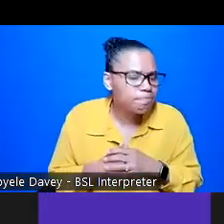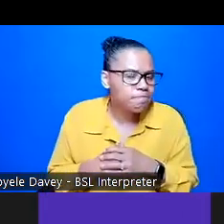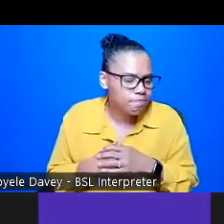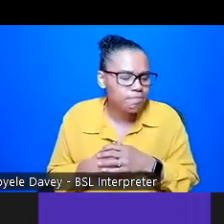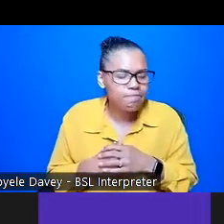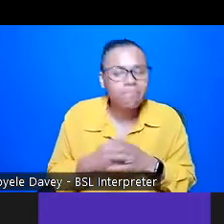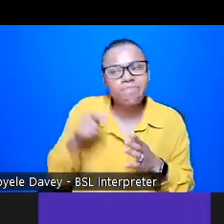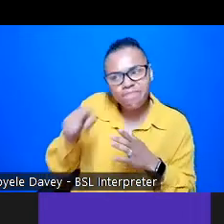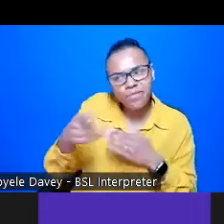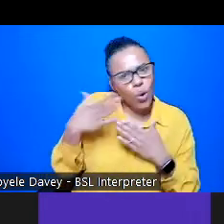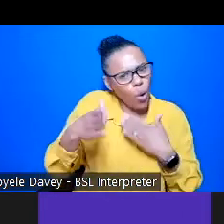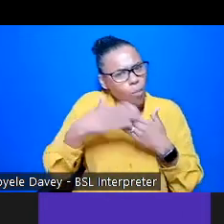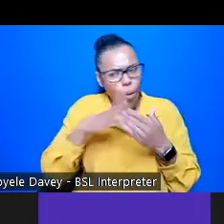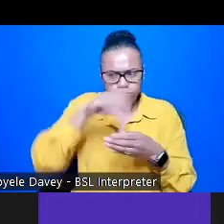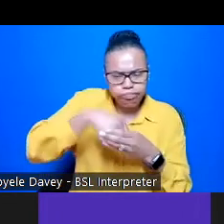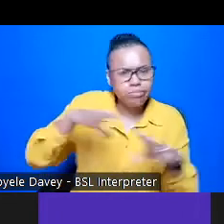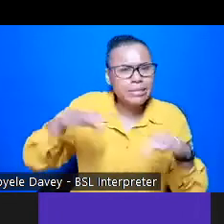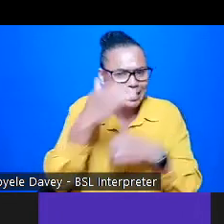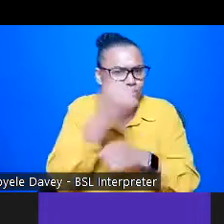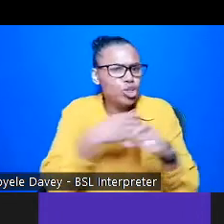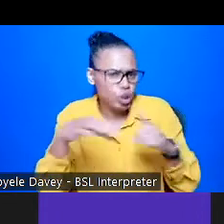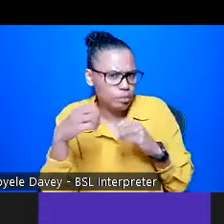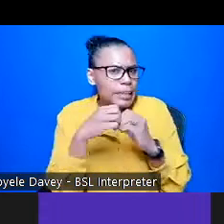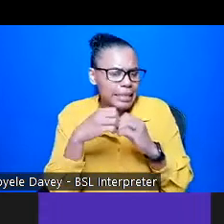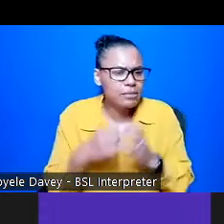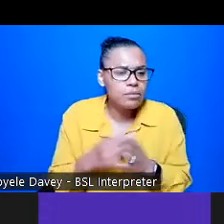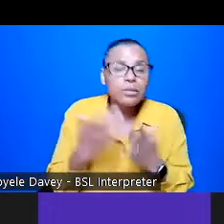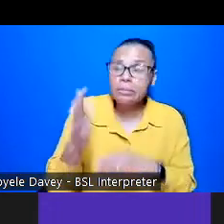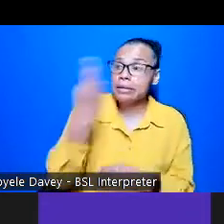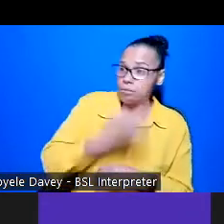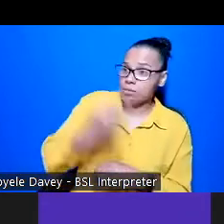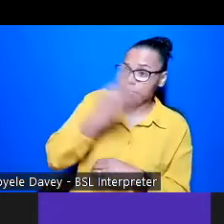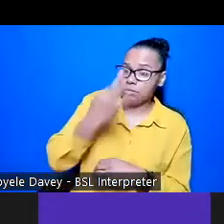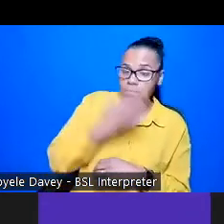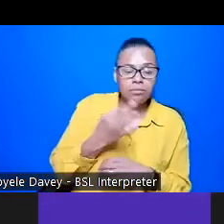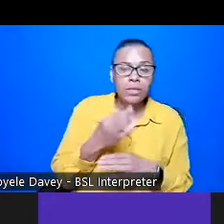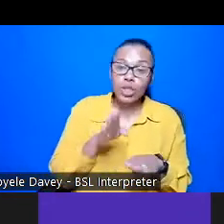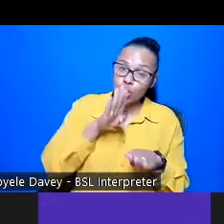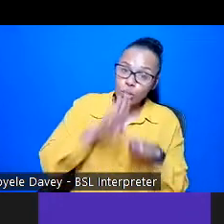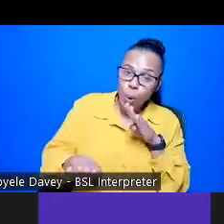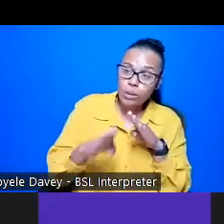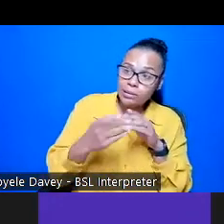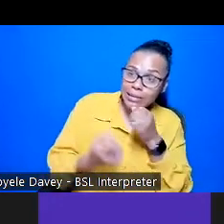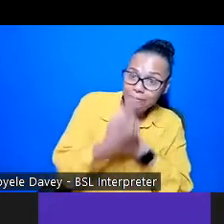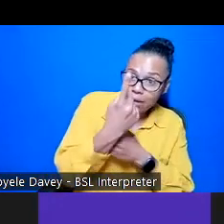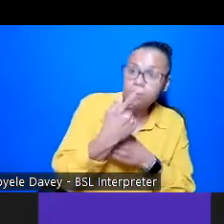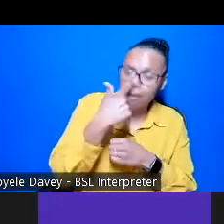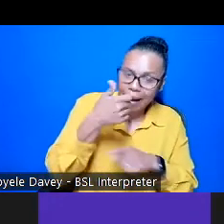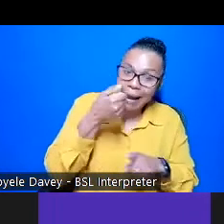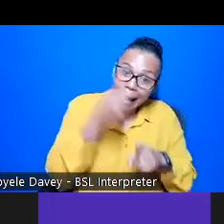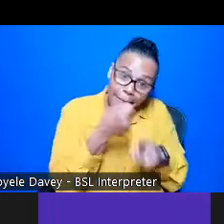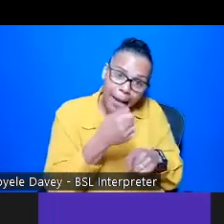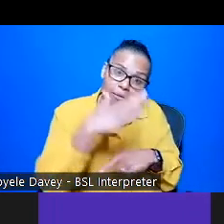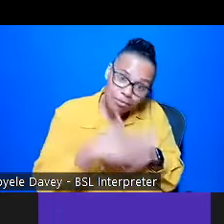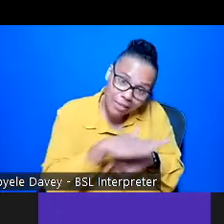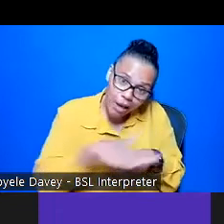The advisory board are regularly approached for media comment on sporting events and issues impacting South Asian communities. We have made